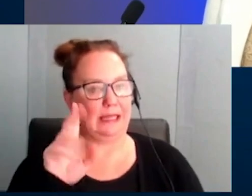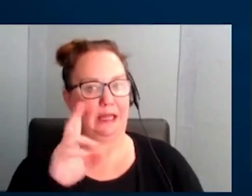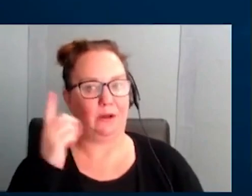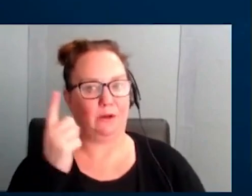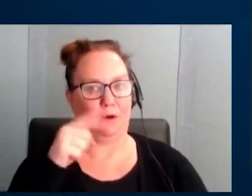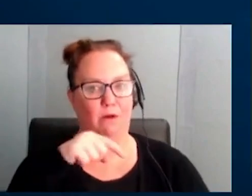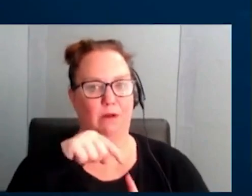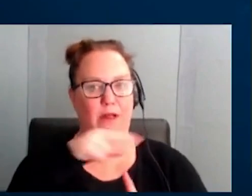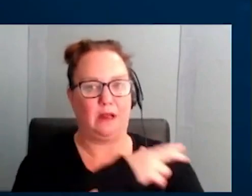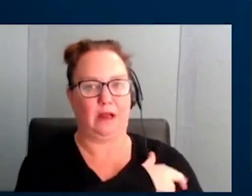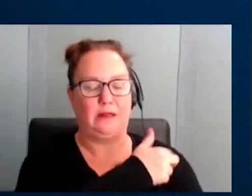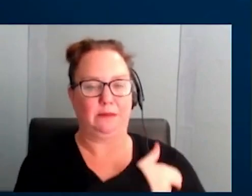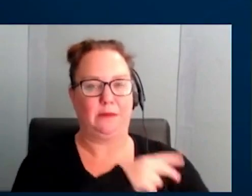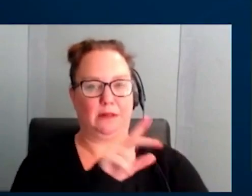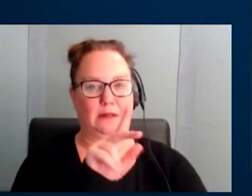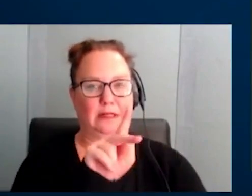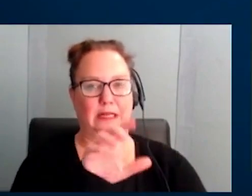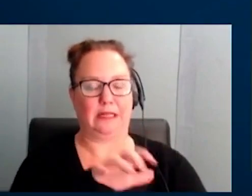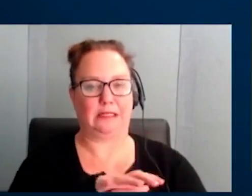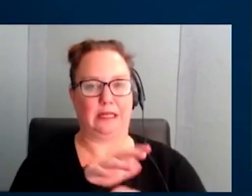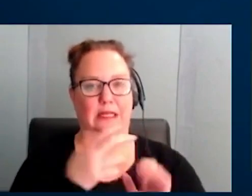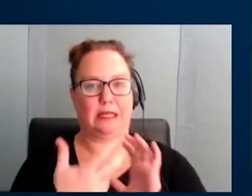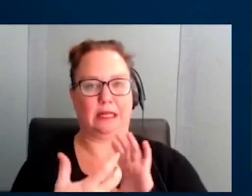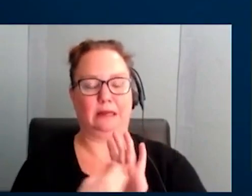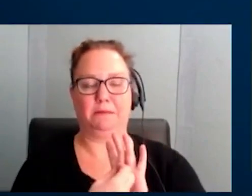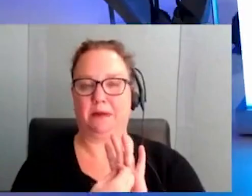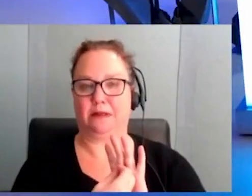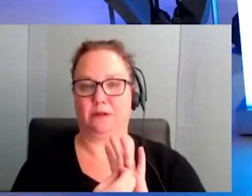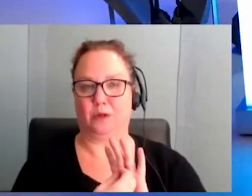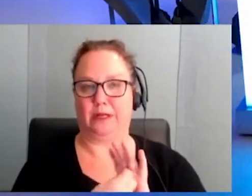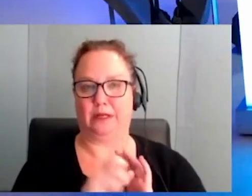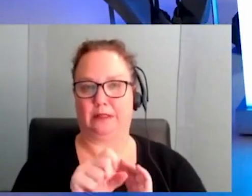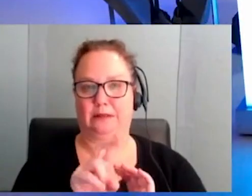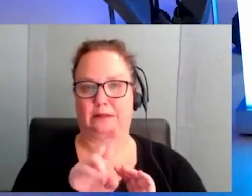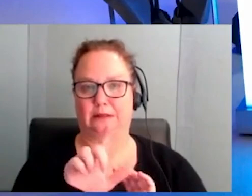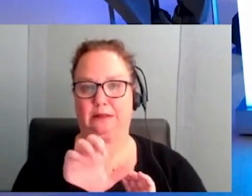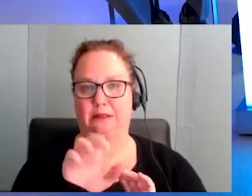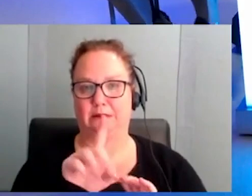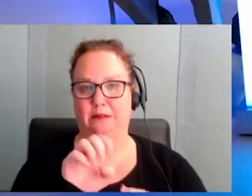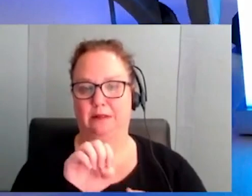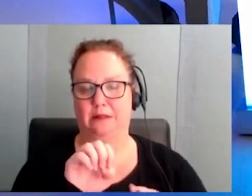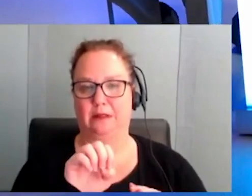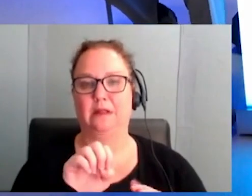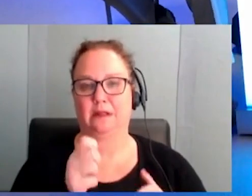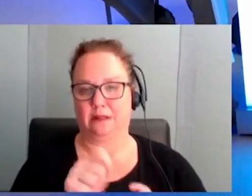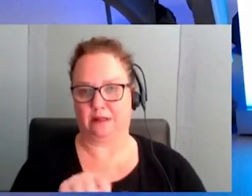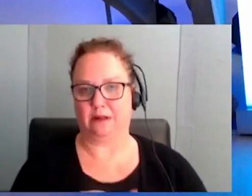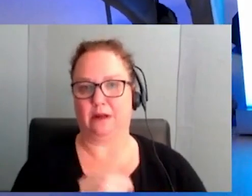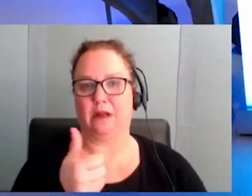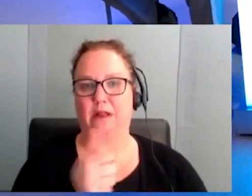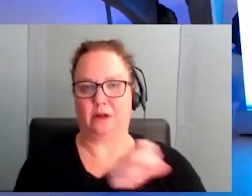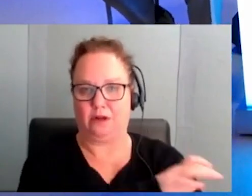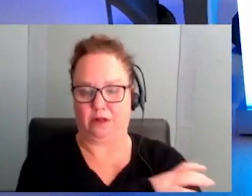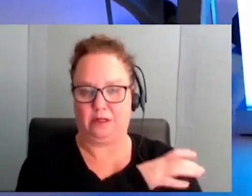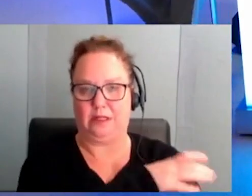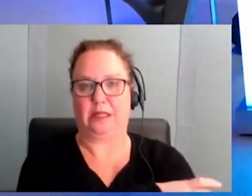in Kansas that can administer this procedure. That is not correct. There are other clinics in